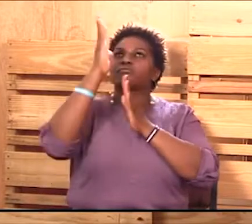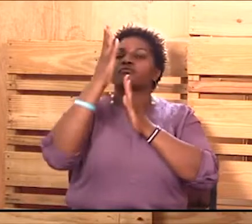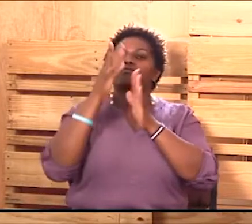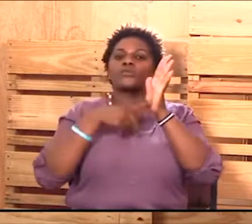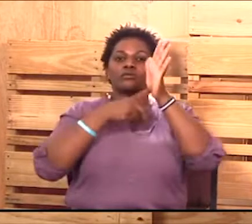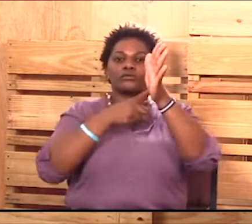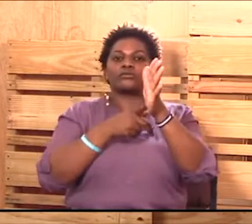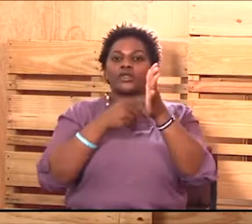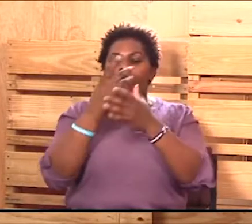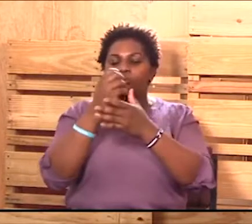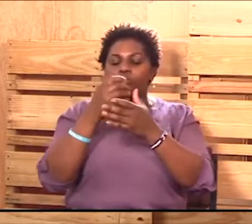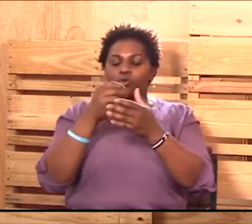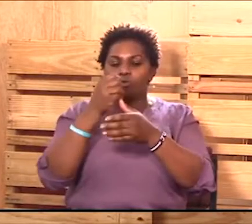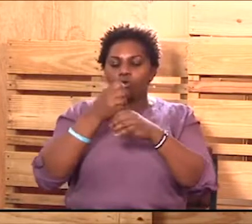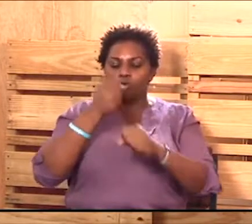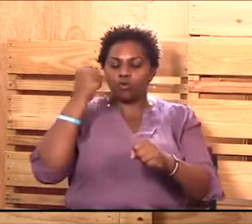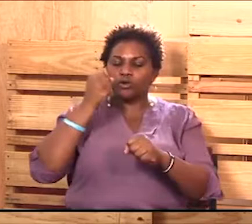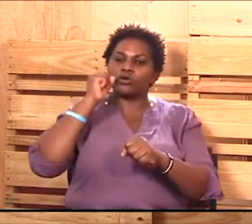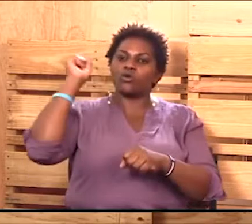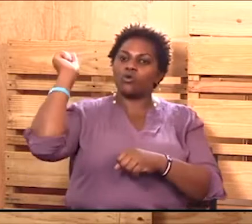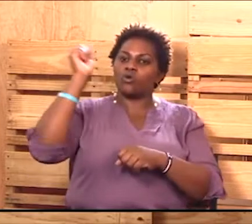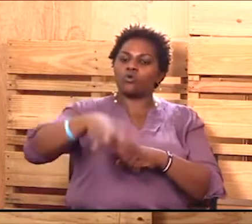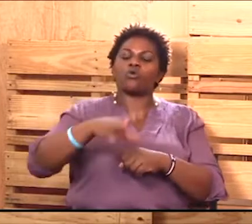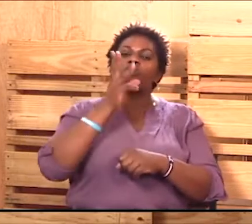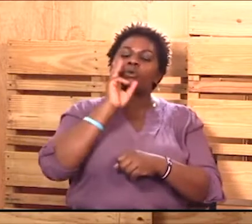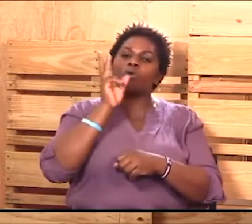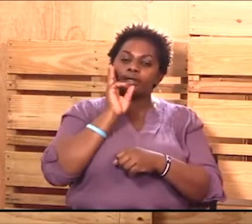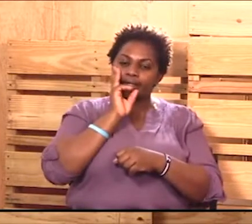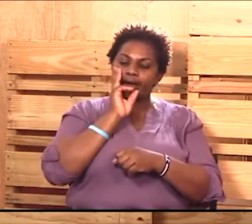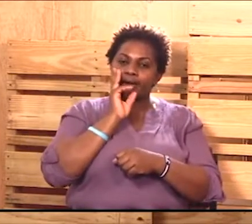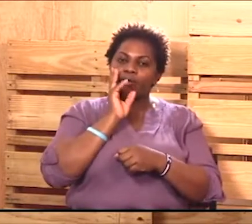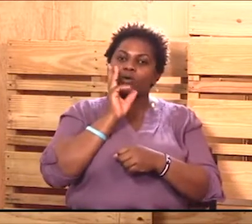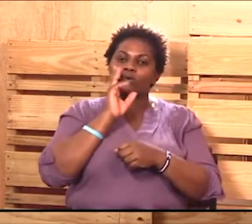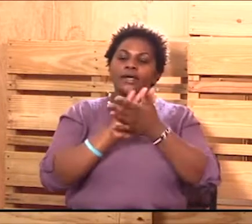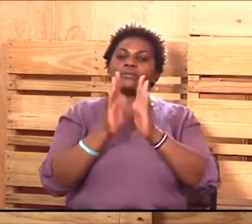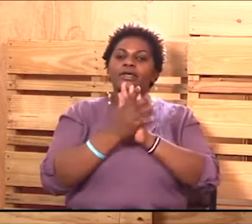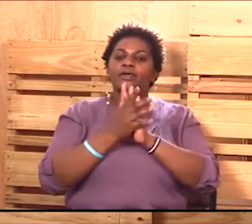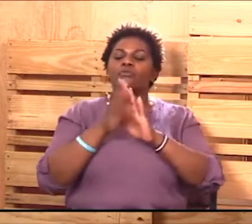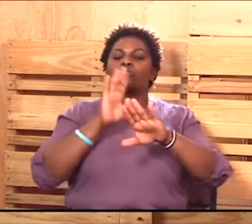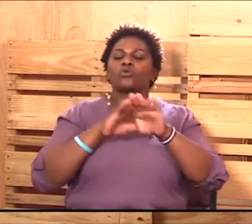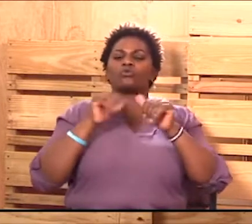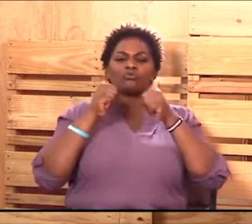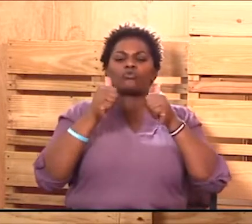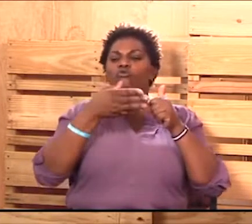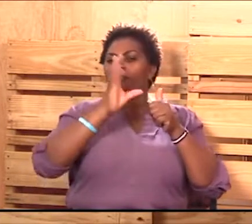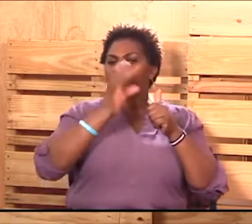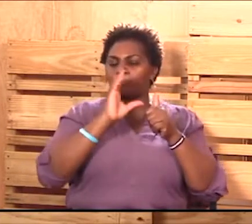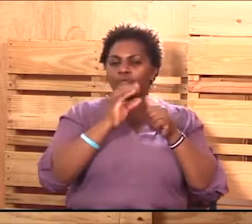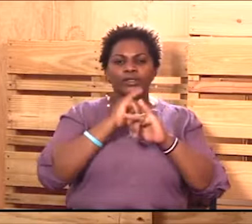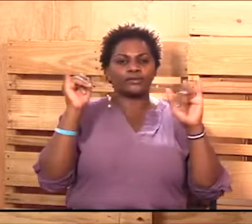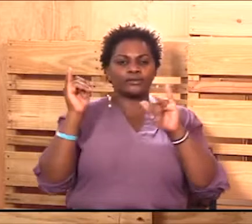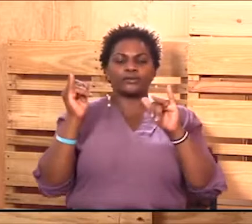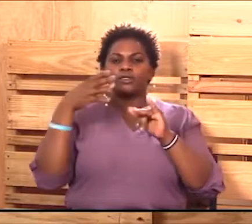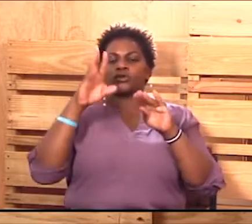Lord showed him a piece of wood. He threw it into the water, and the water became fit to drink. And so